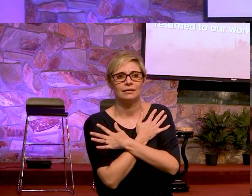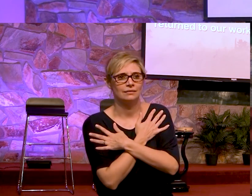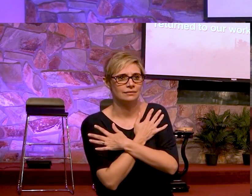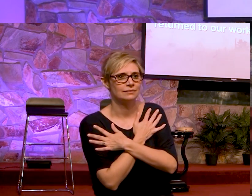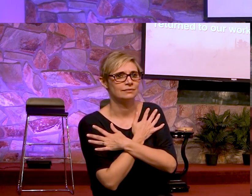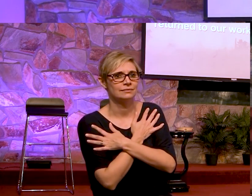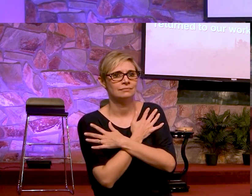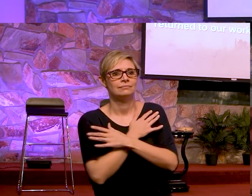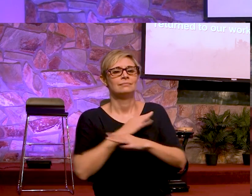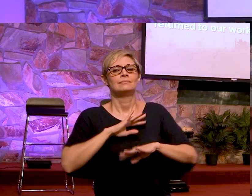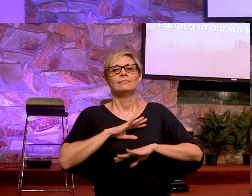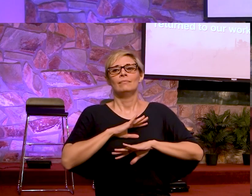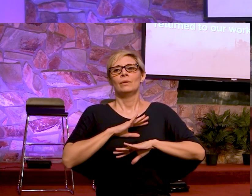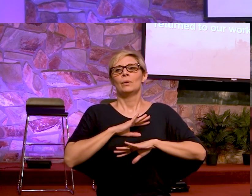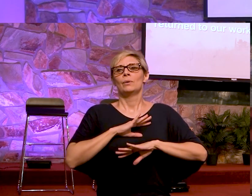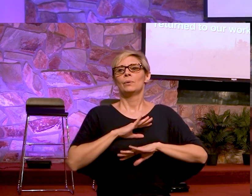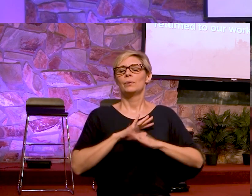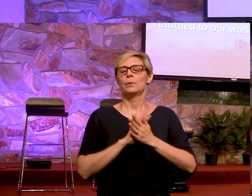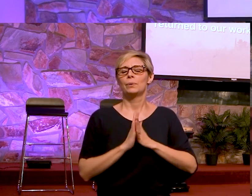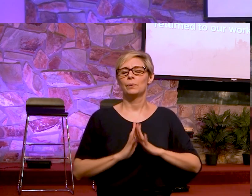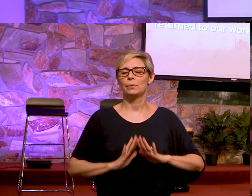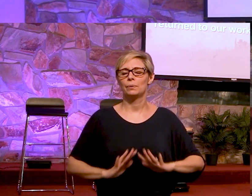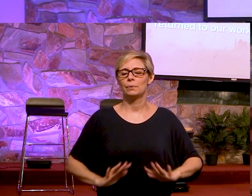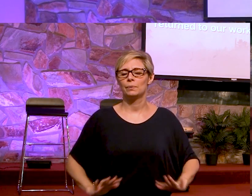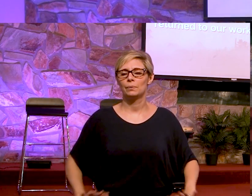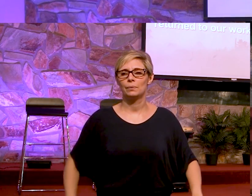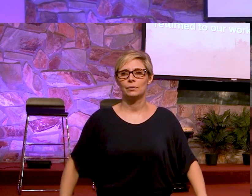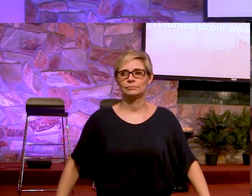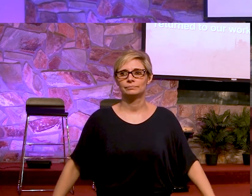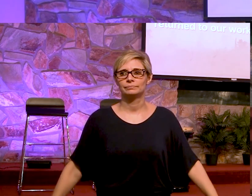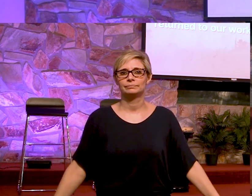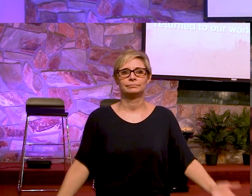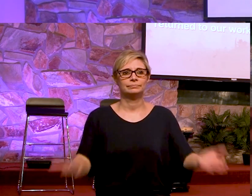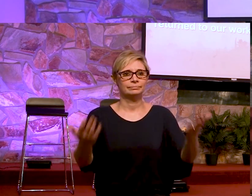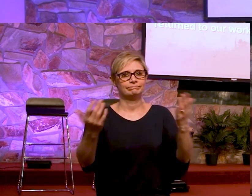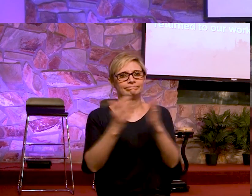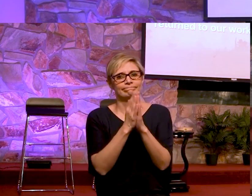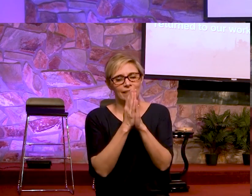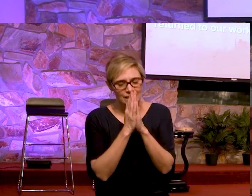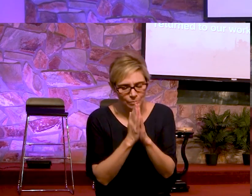Would you come to Jesus this morning? Every head bowed and every eye closed.